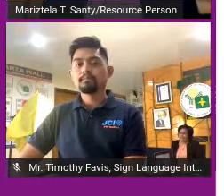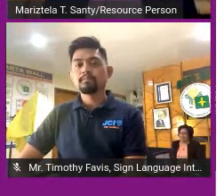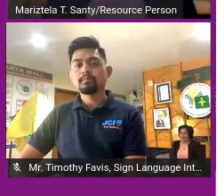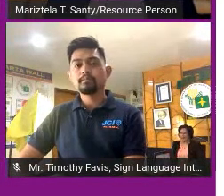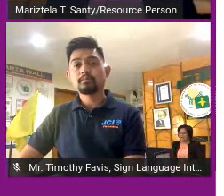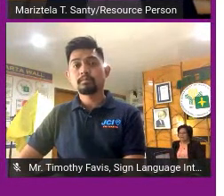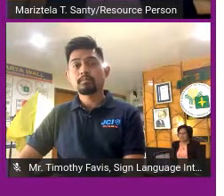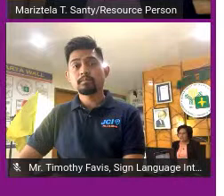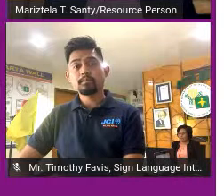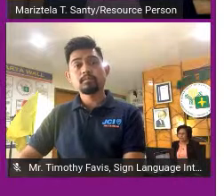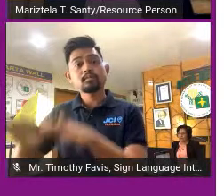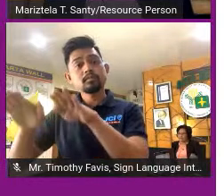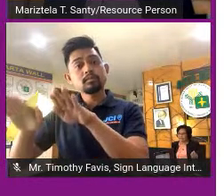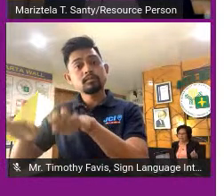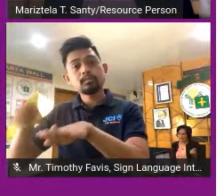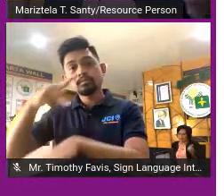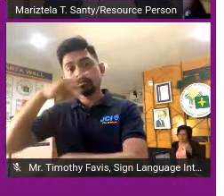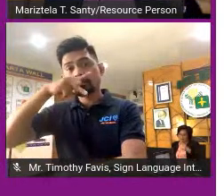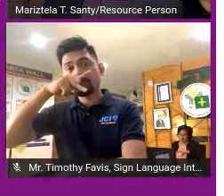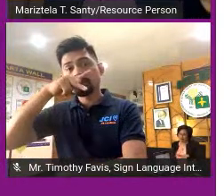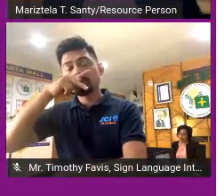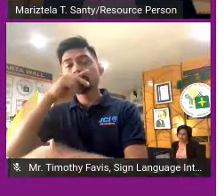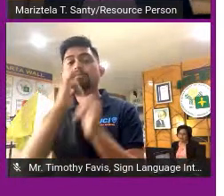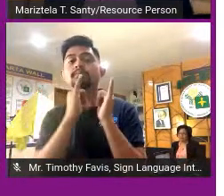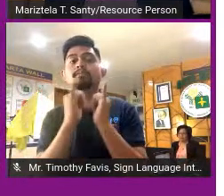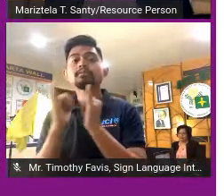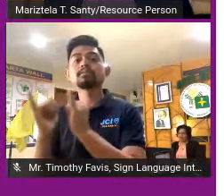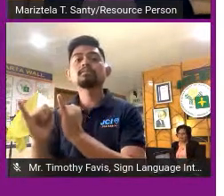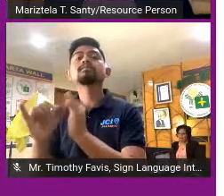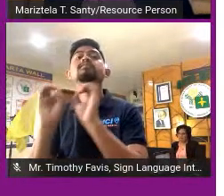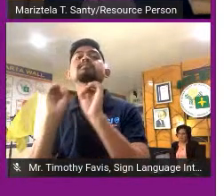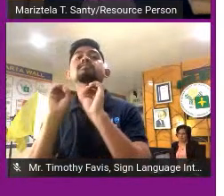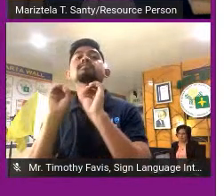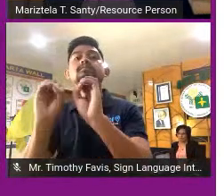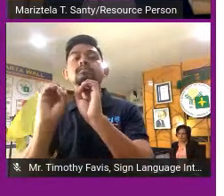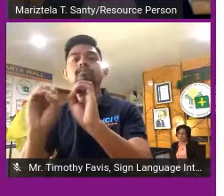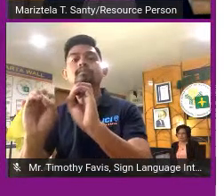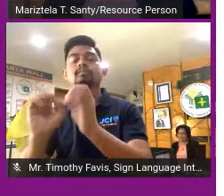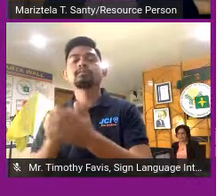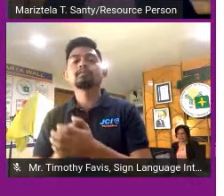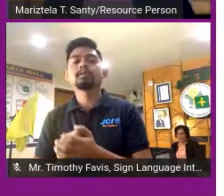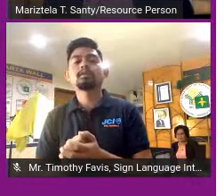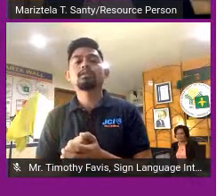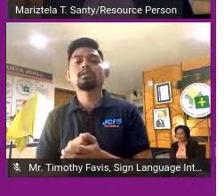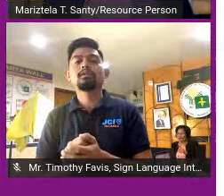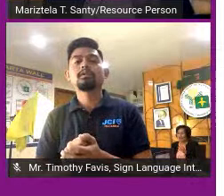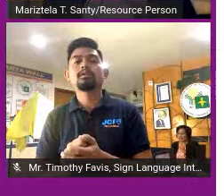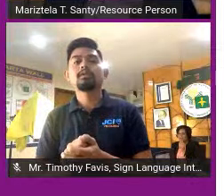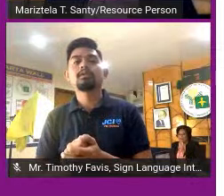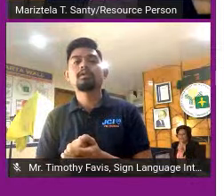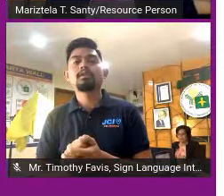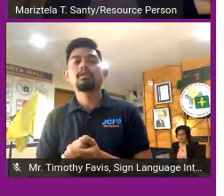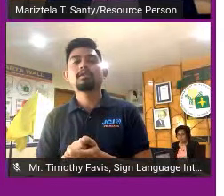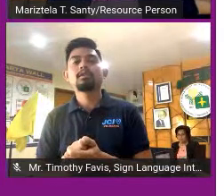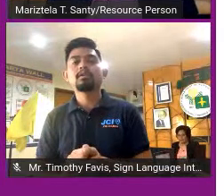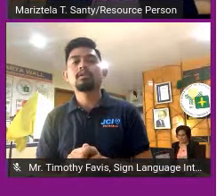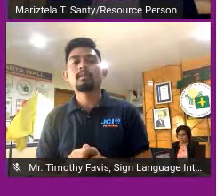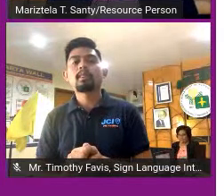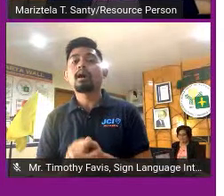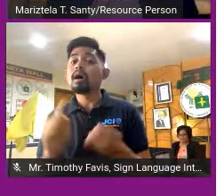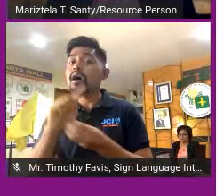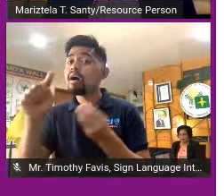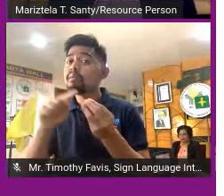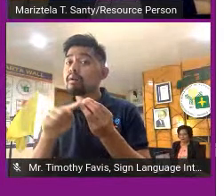Nung bata pa, individuals are tinuturoan natin for behavior based on his or her